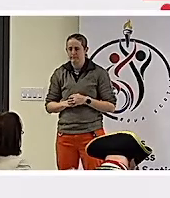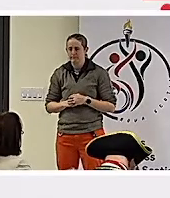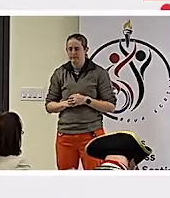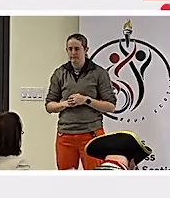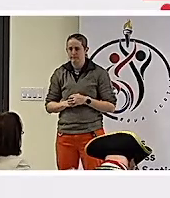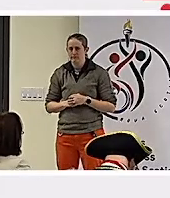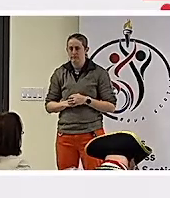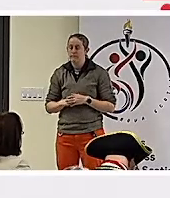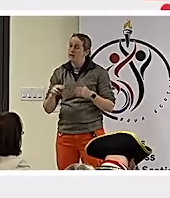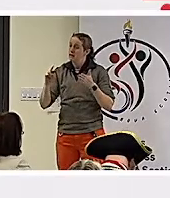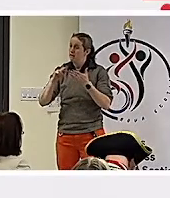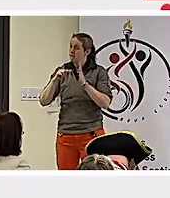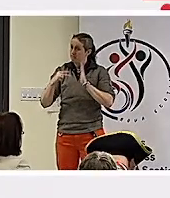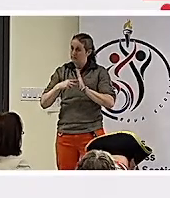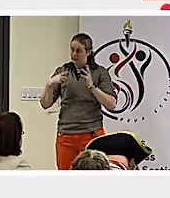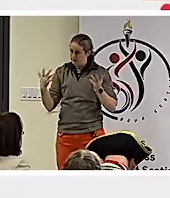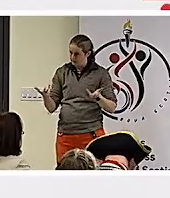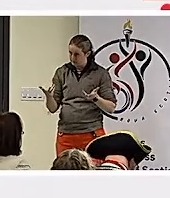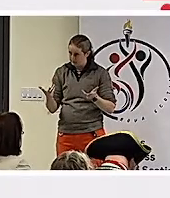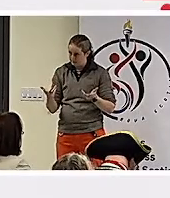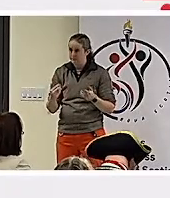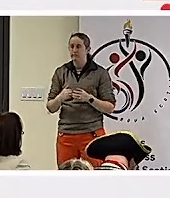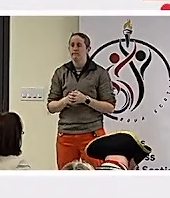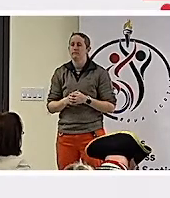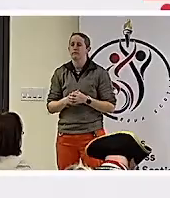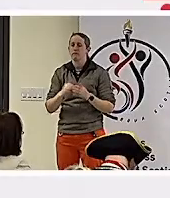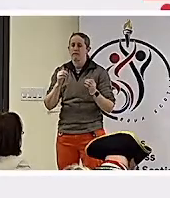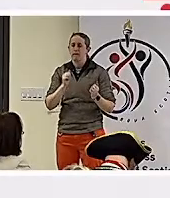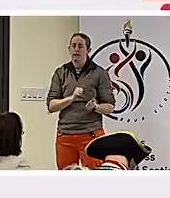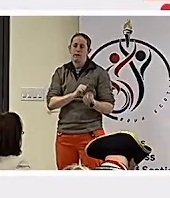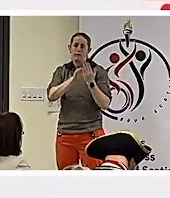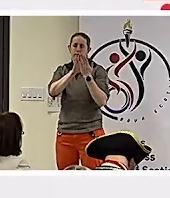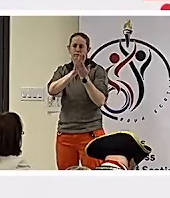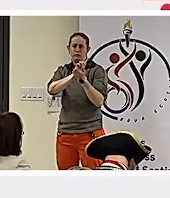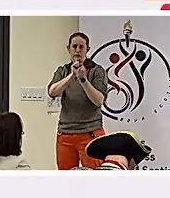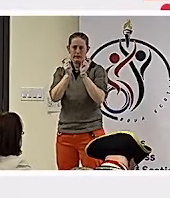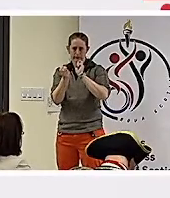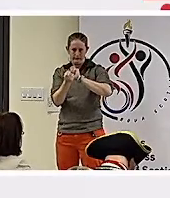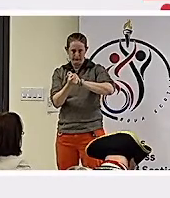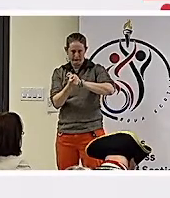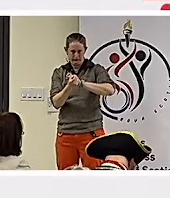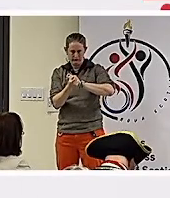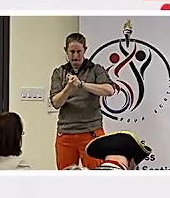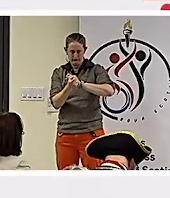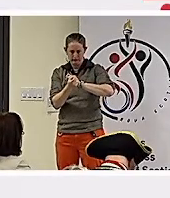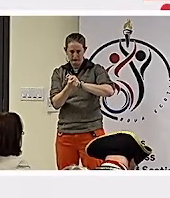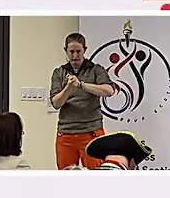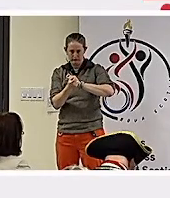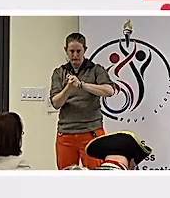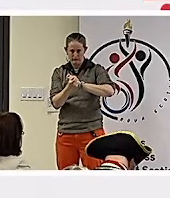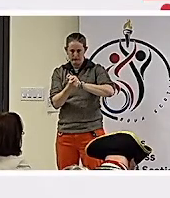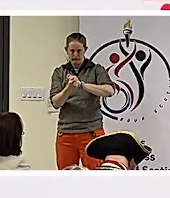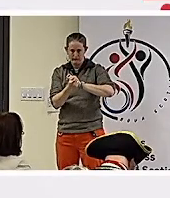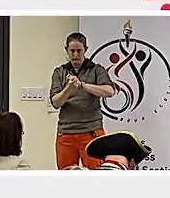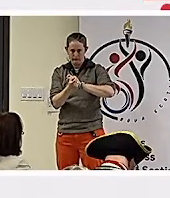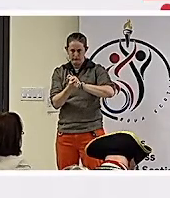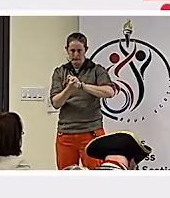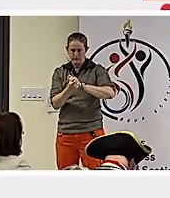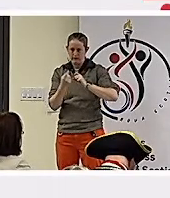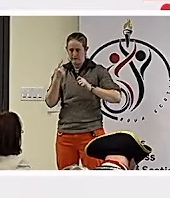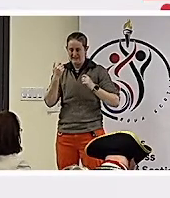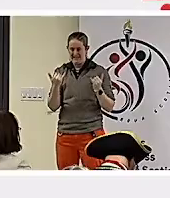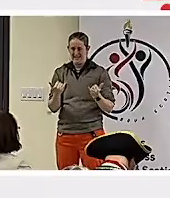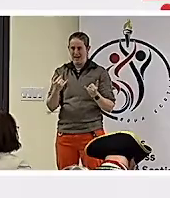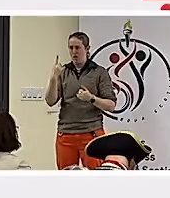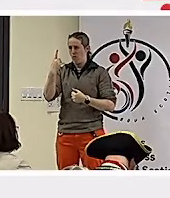This means we are shifting our approach to extending the theme to an entire year.